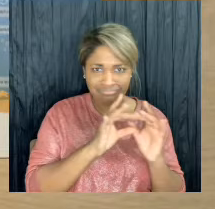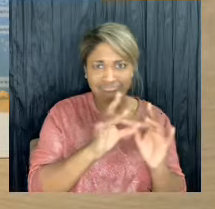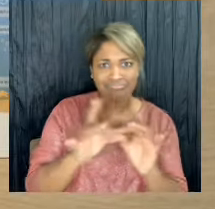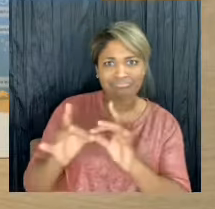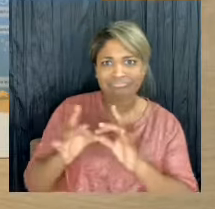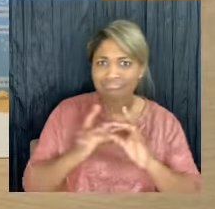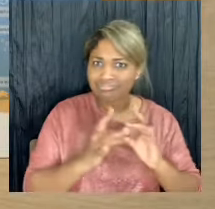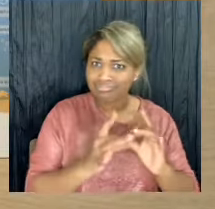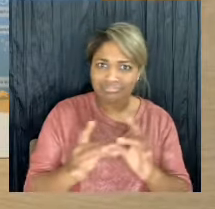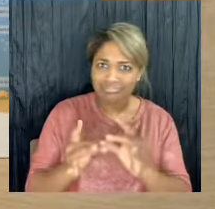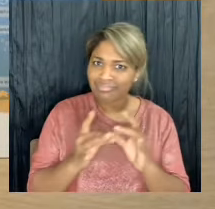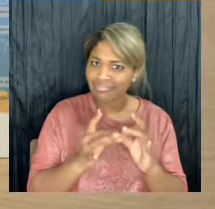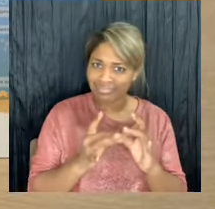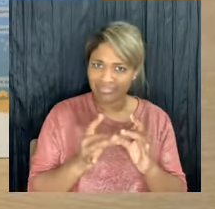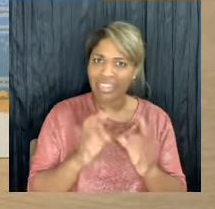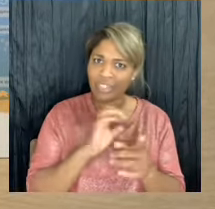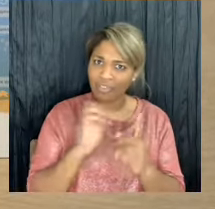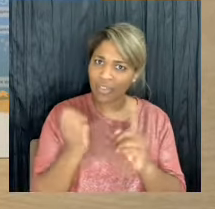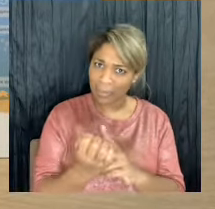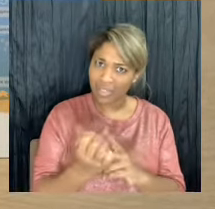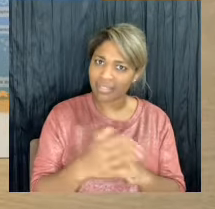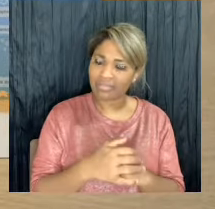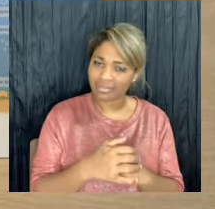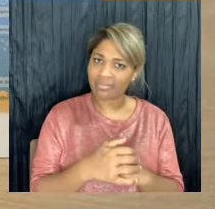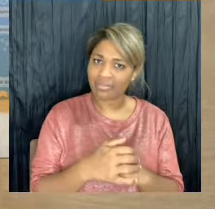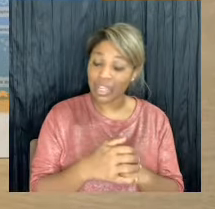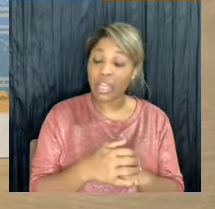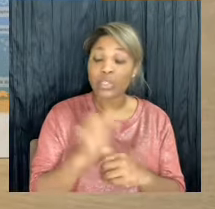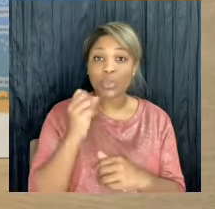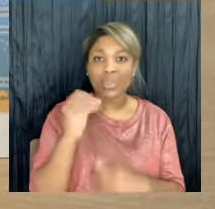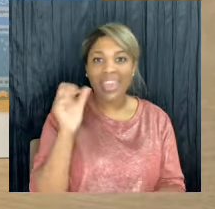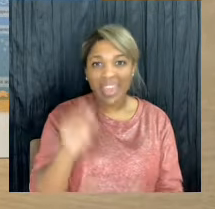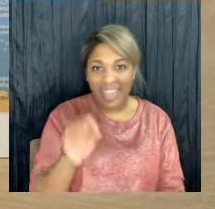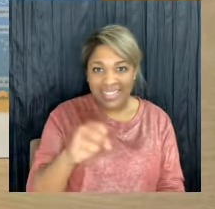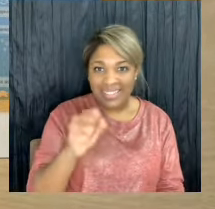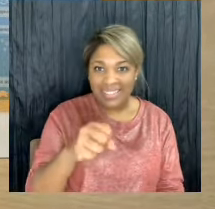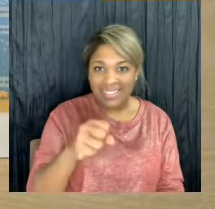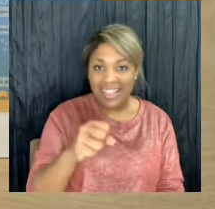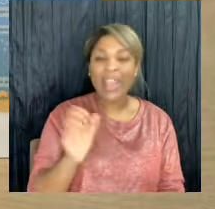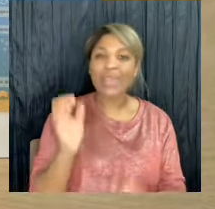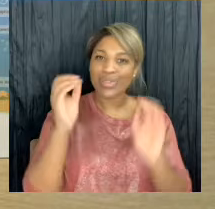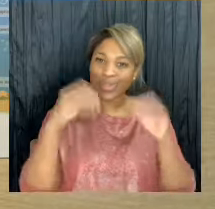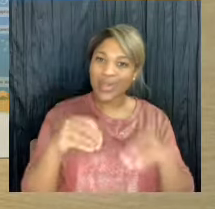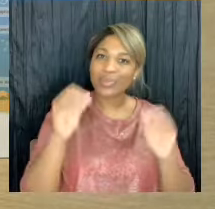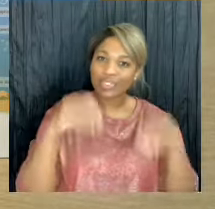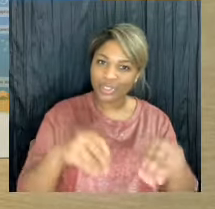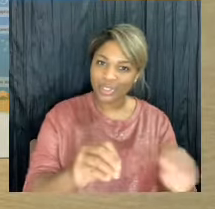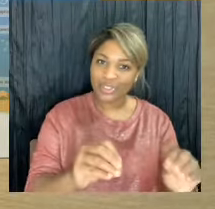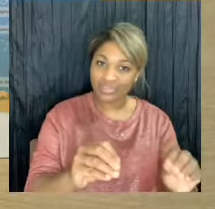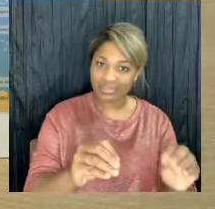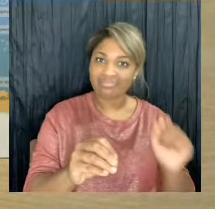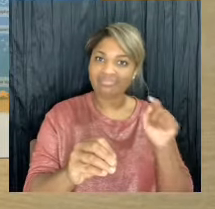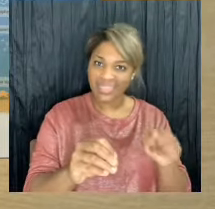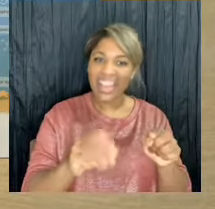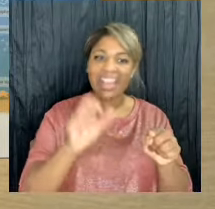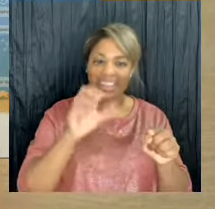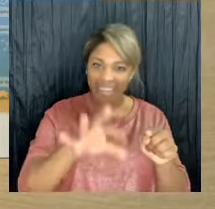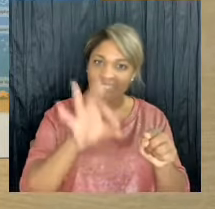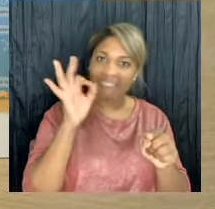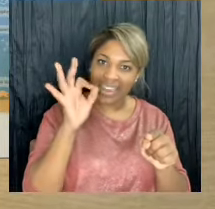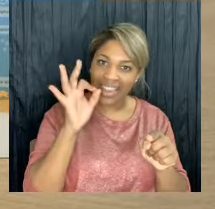environment. They're interacting with each other. And so yes, in an ocean, you can